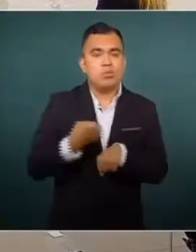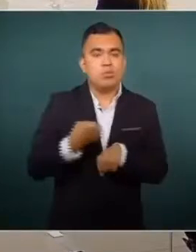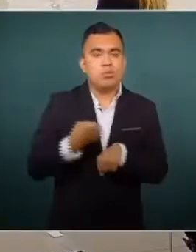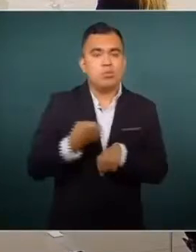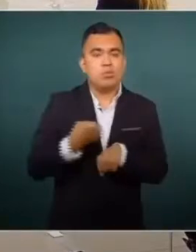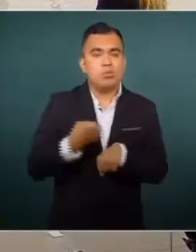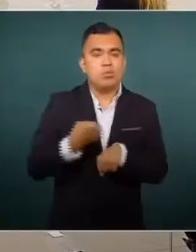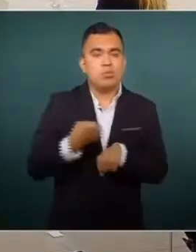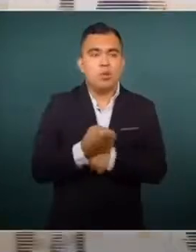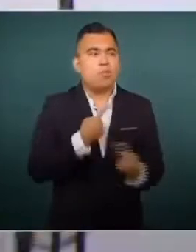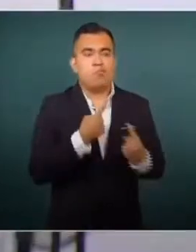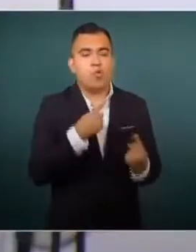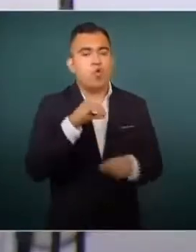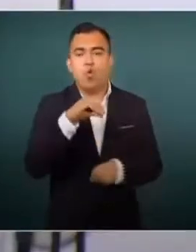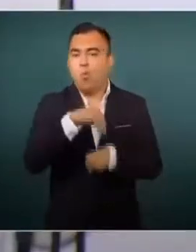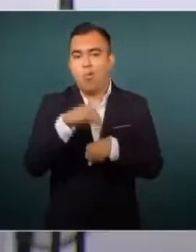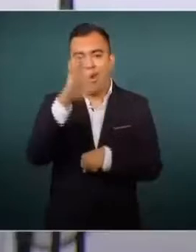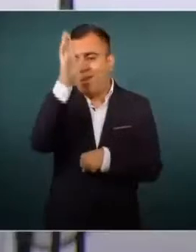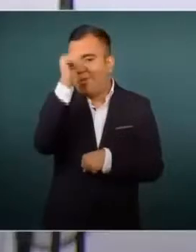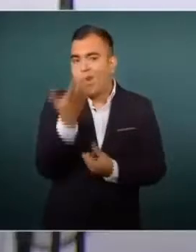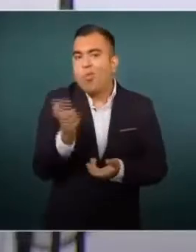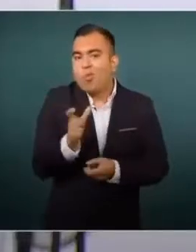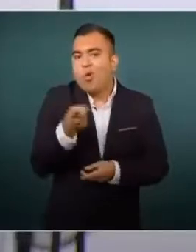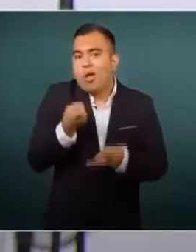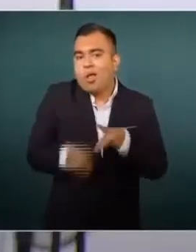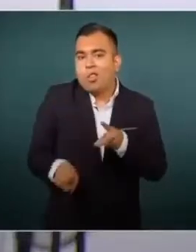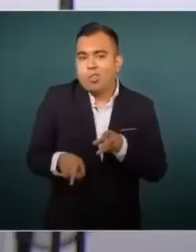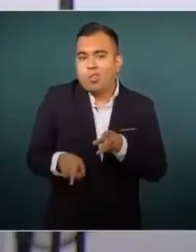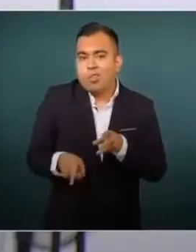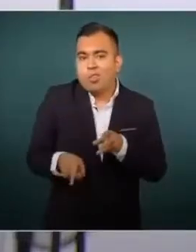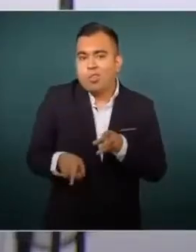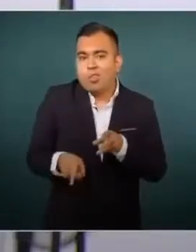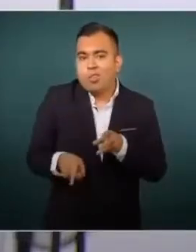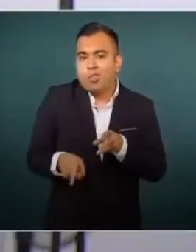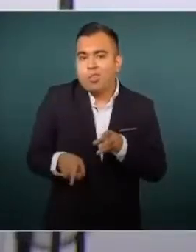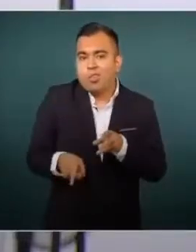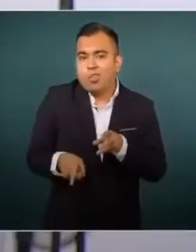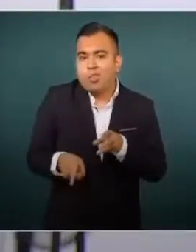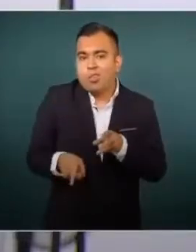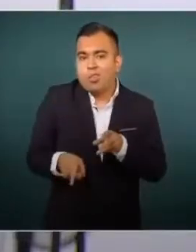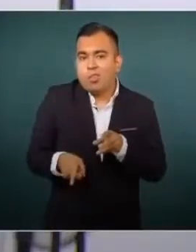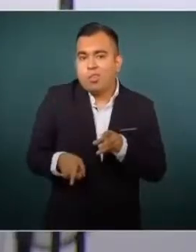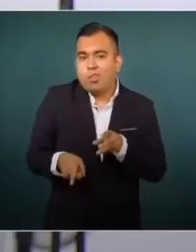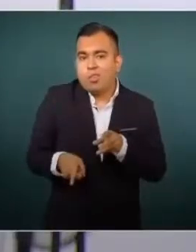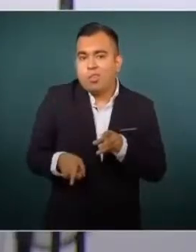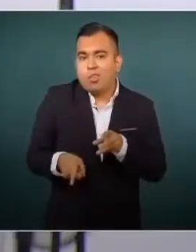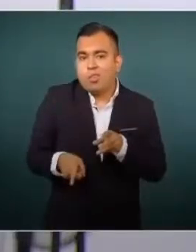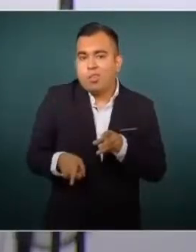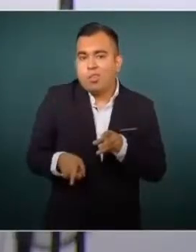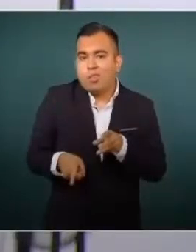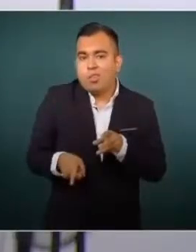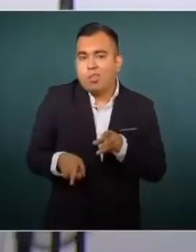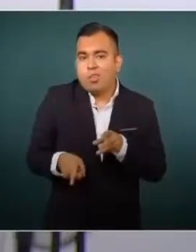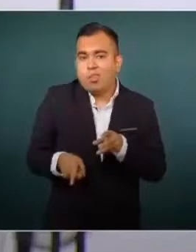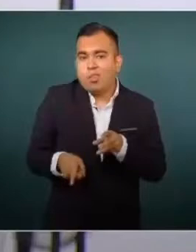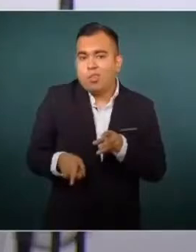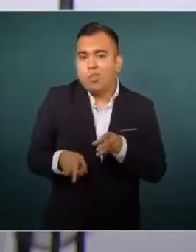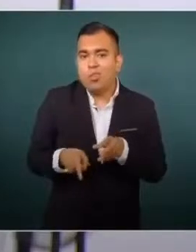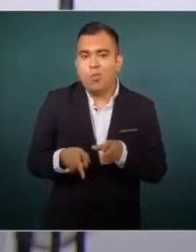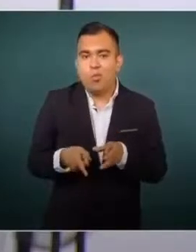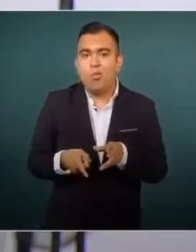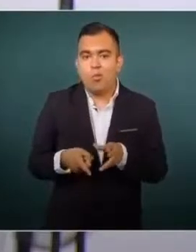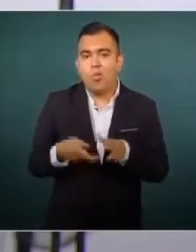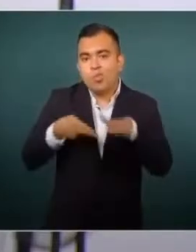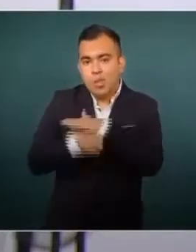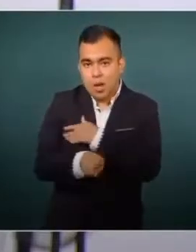an agreement about it. Podrían iniciar estas operaciones. And then she wants to know when they're going to initiate these operations.